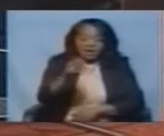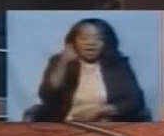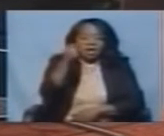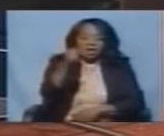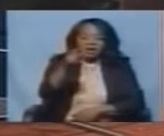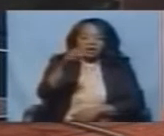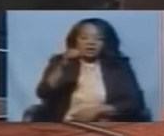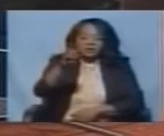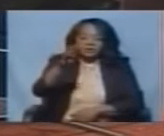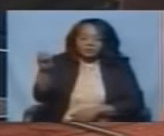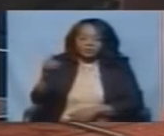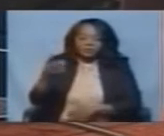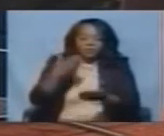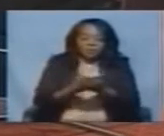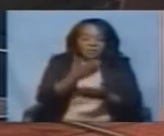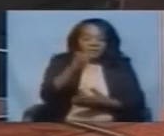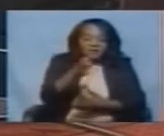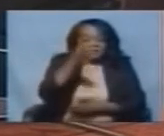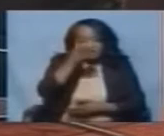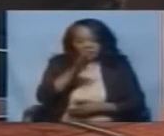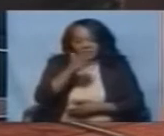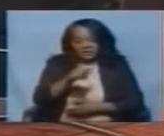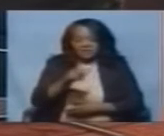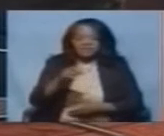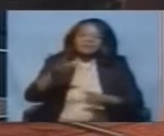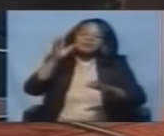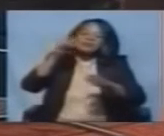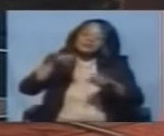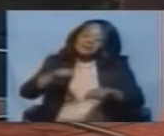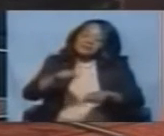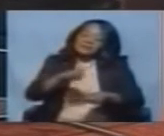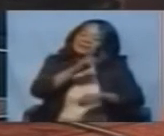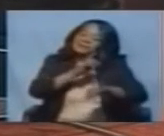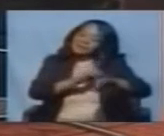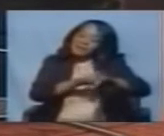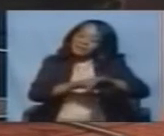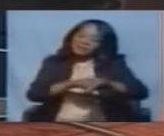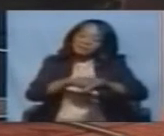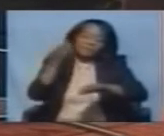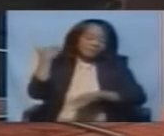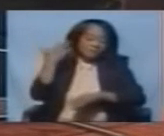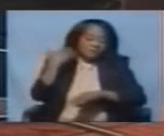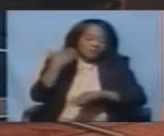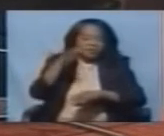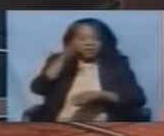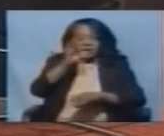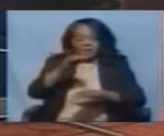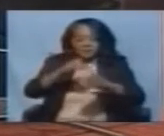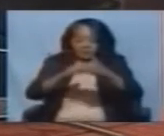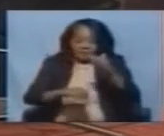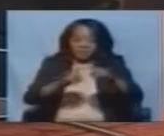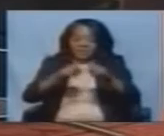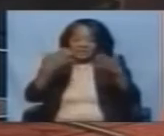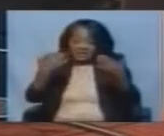buying and mm-hmm. purchasing, mm-hmm. corruption was very low, minimal. But during a time when we have so many professionals, mm-hmm. corruption is rife.